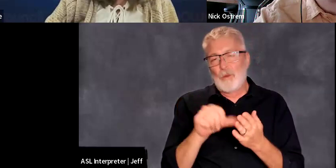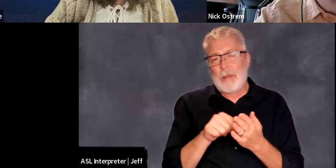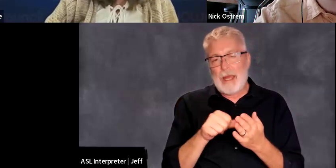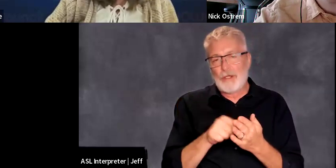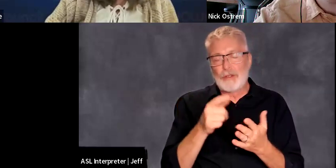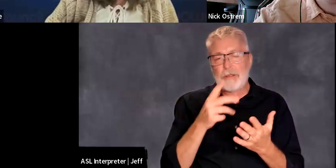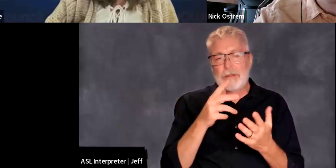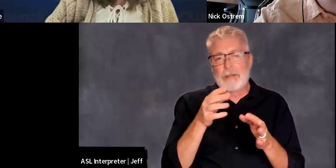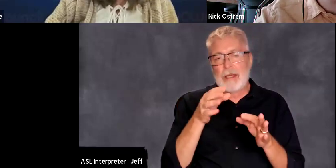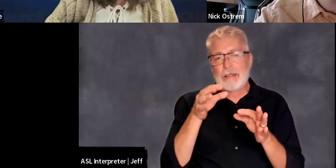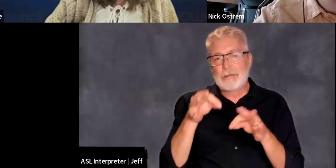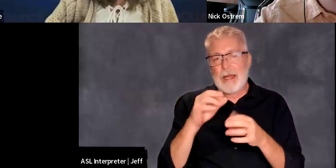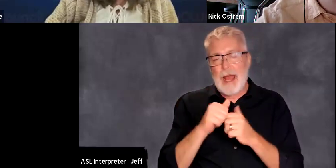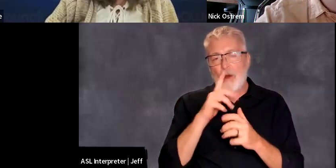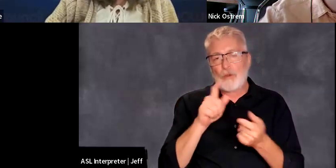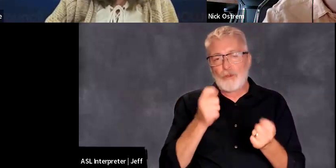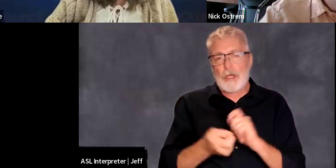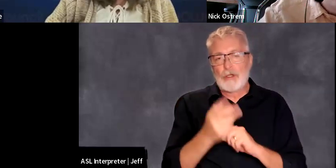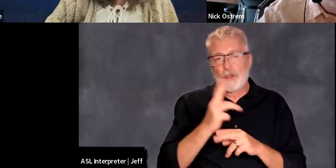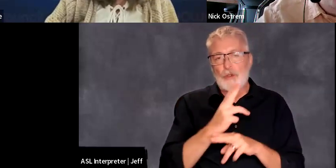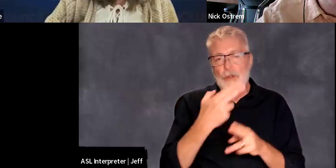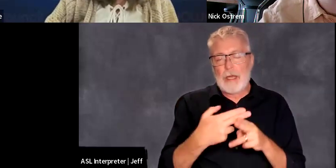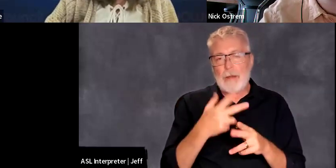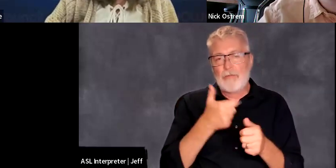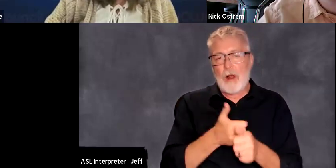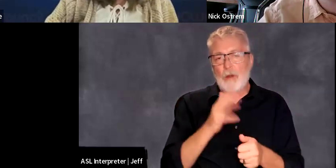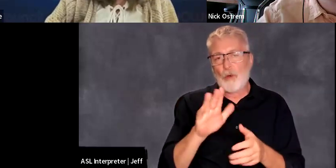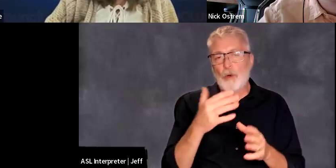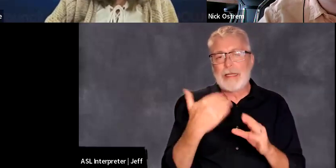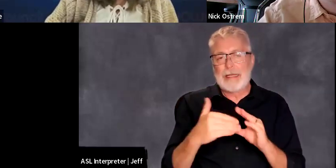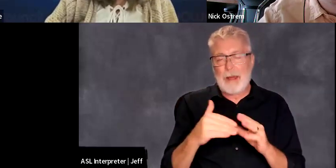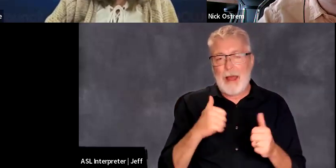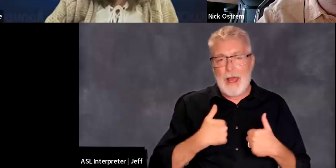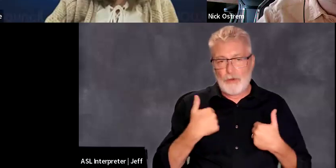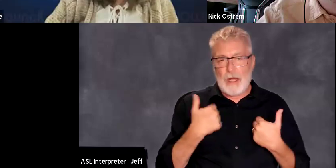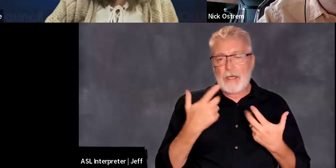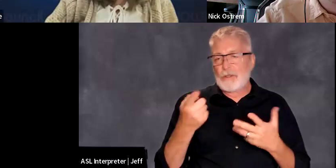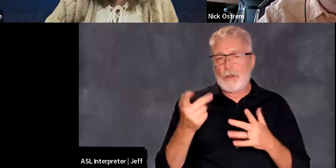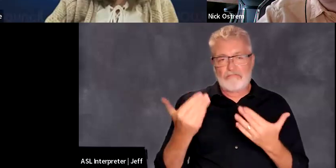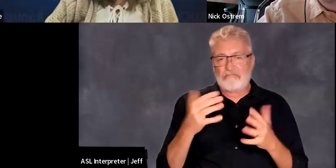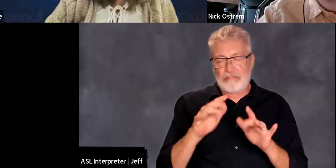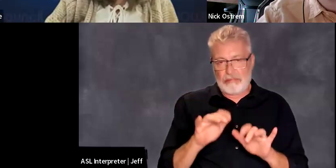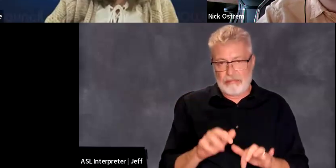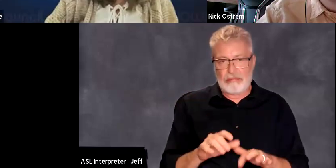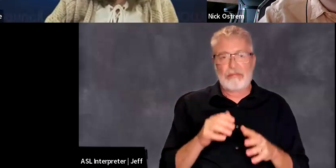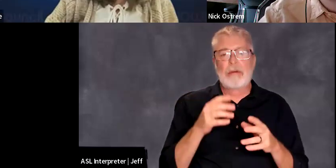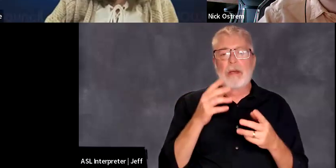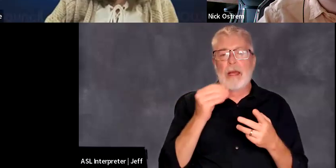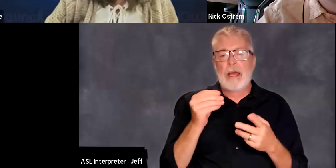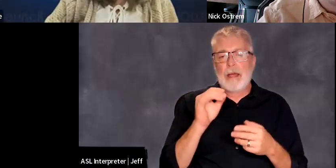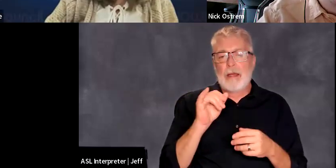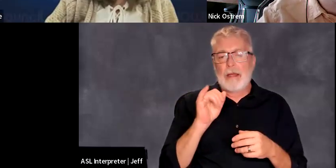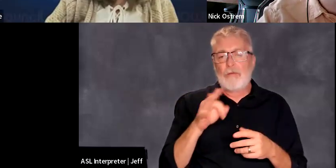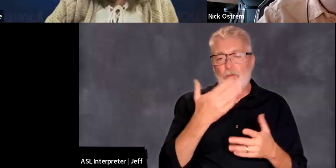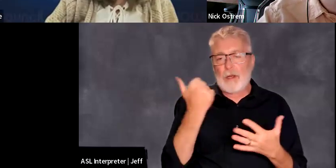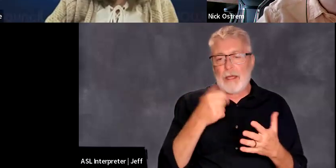have you change your username to your email address. So you could just enter in your email address, and that way, if you